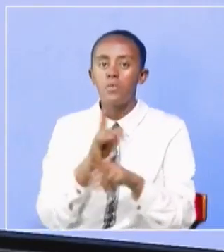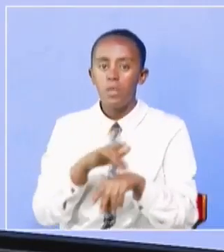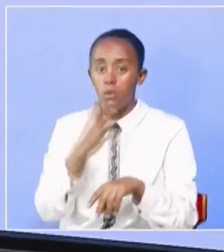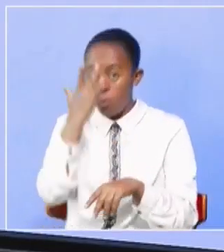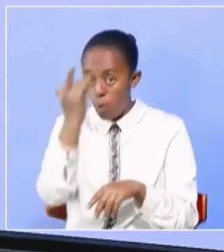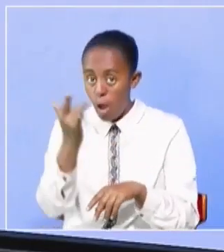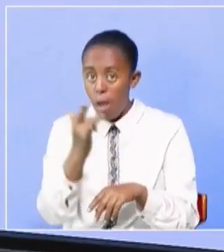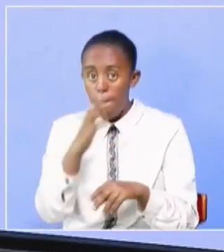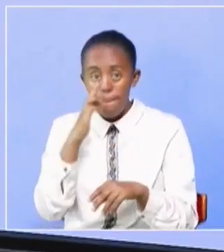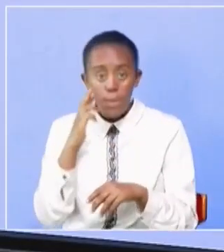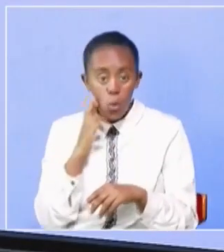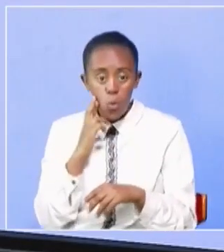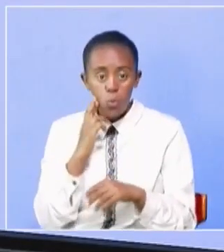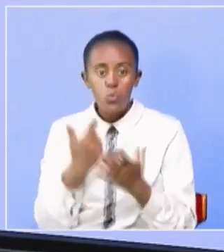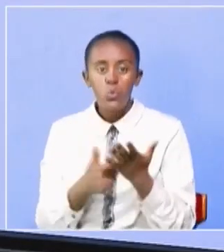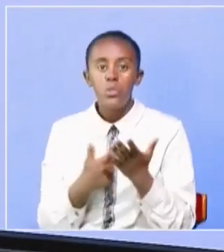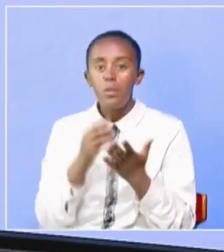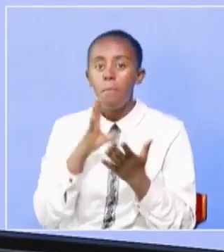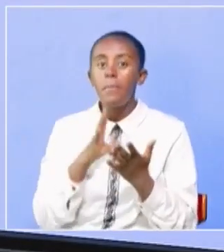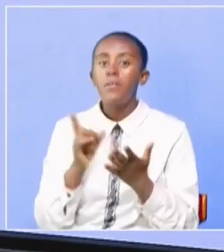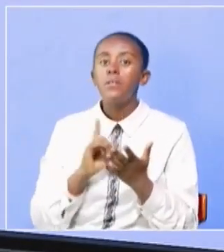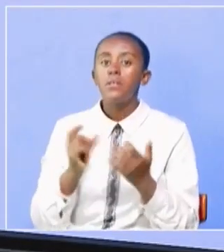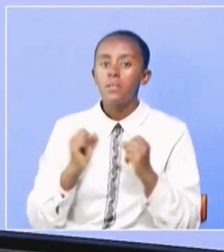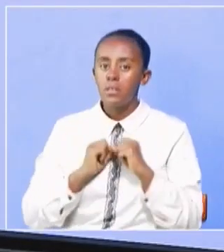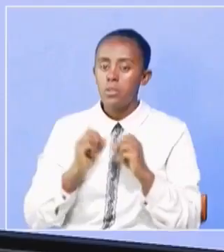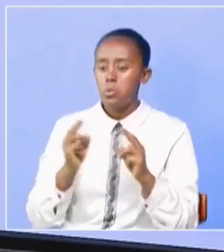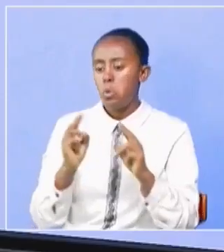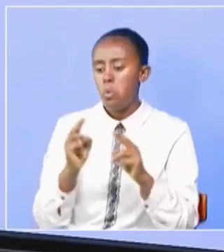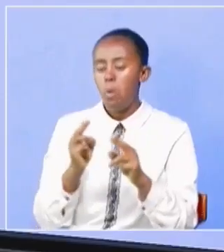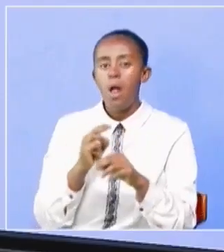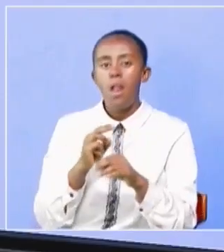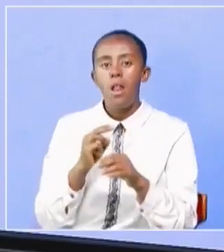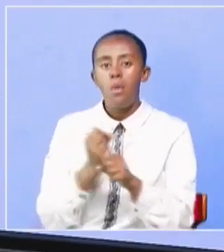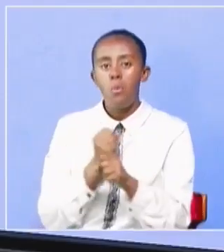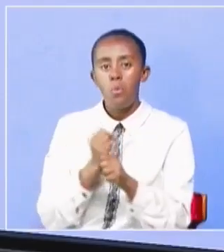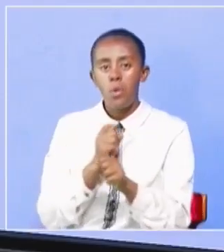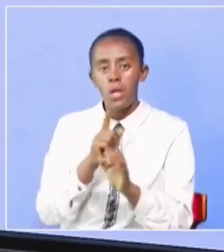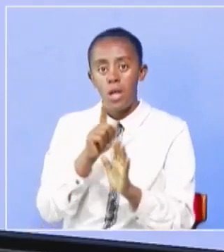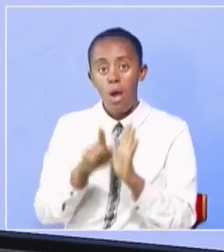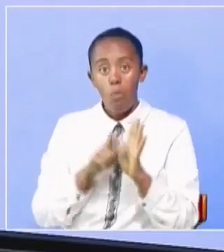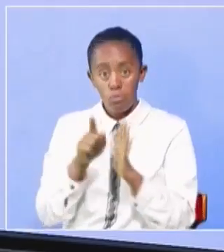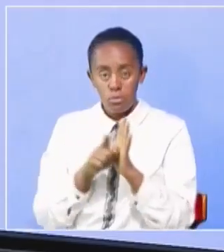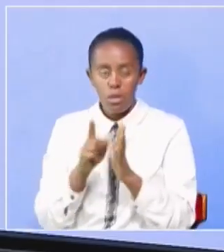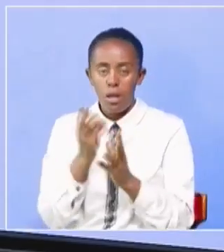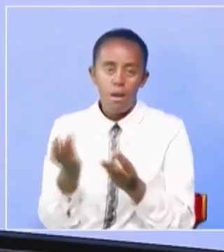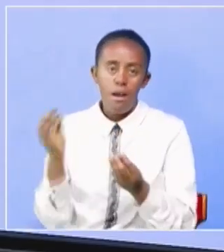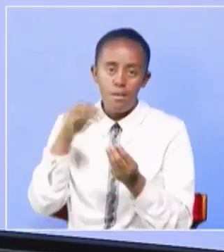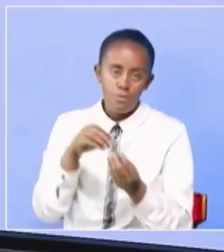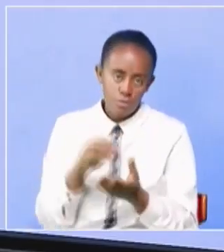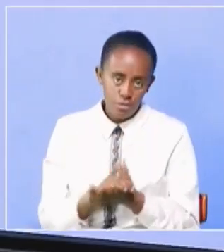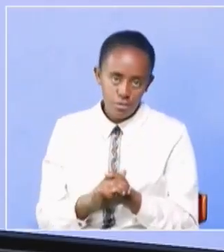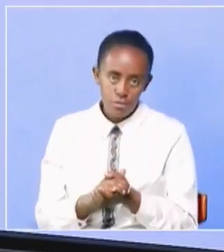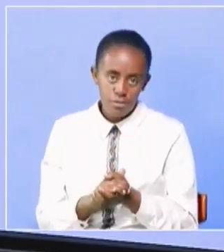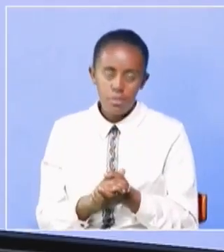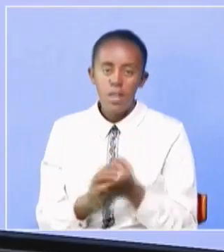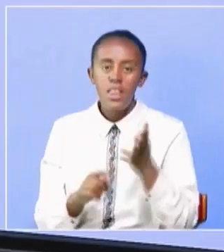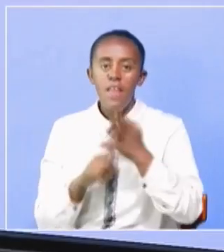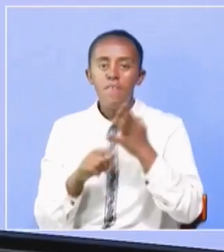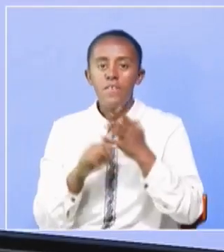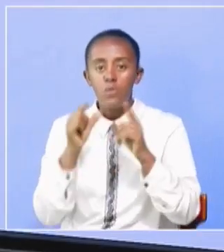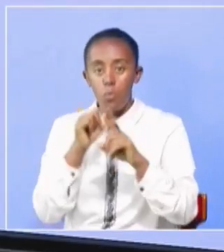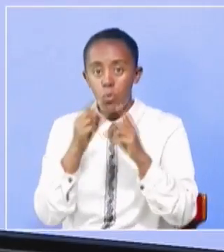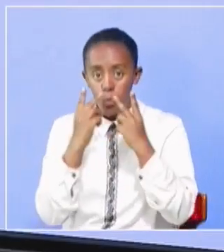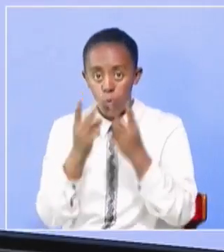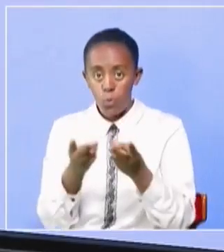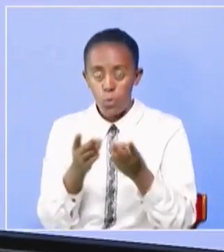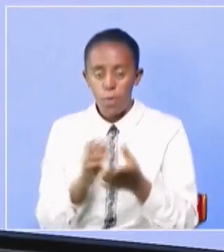Why? Because this person has a normal working hours and they have added more. Okay, the fifth word that we're